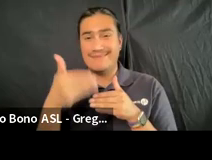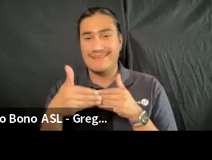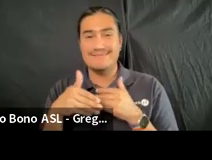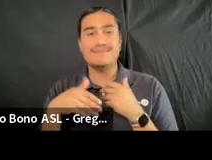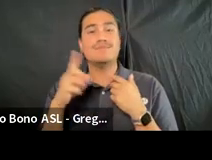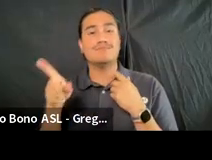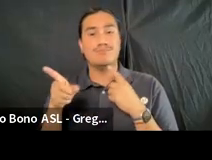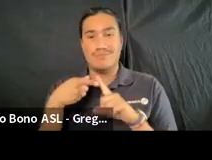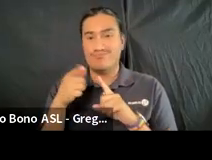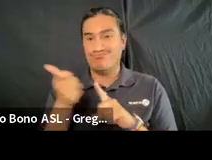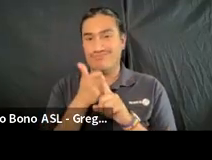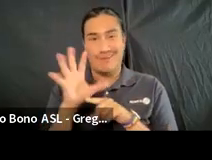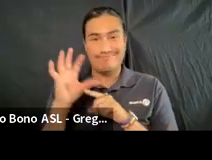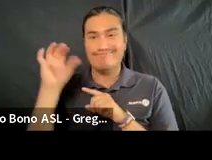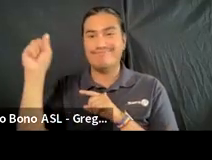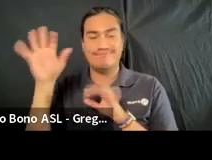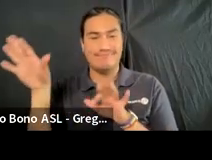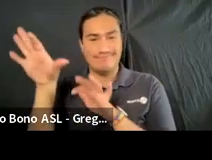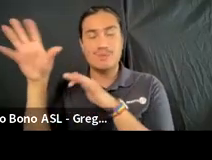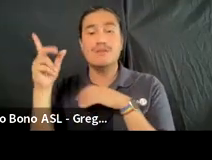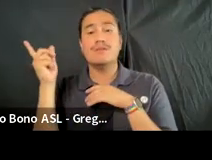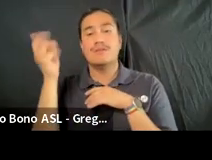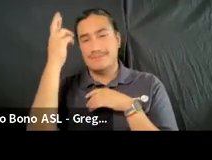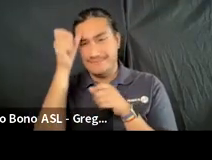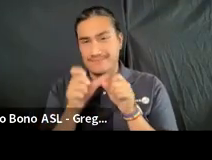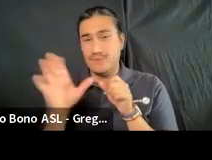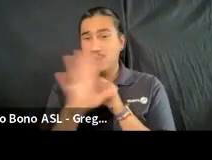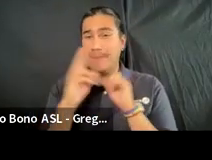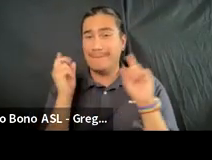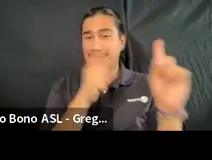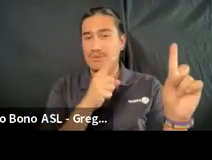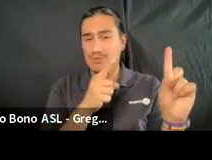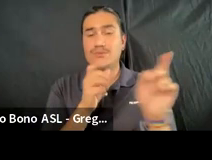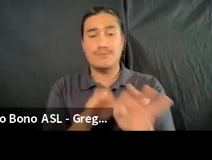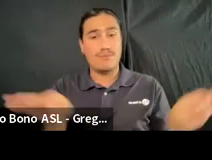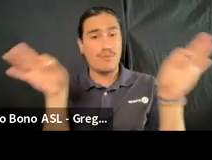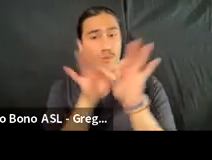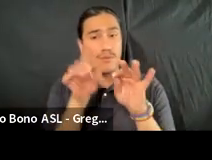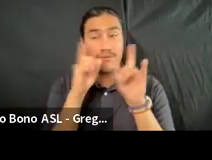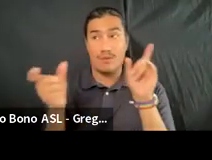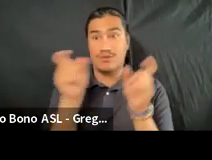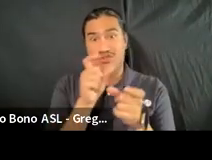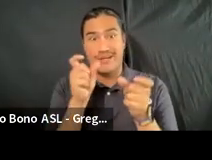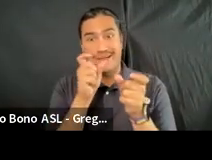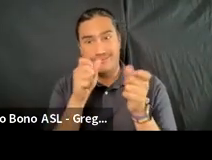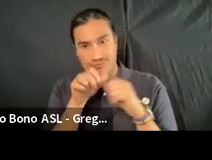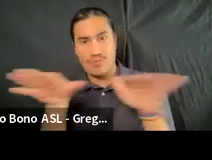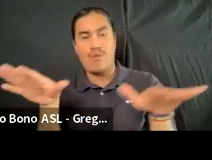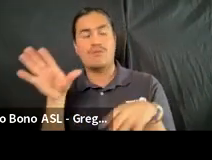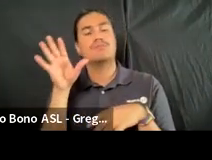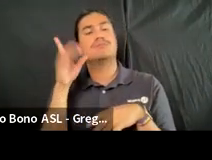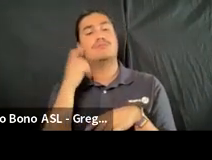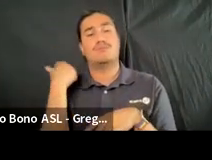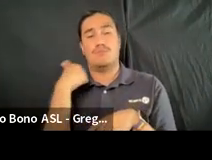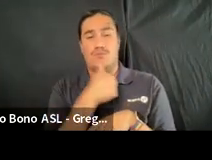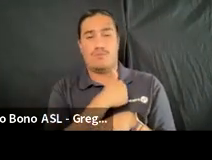own is to consider, is your mission necessary to bring about the change you envision? Because when we think about our